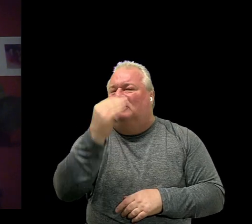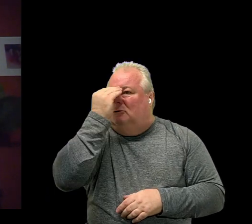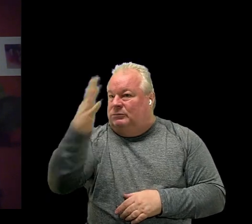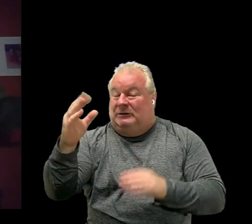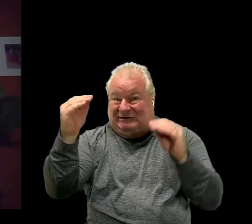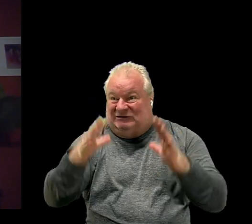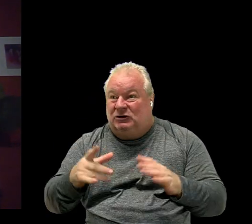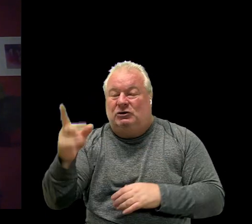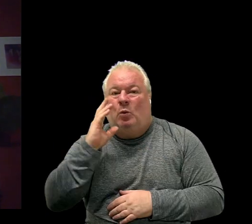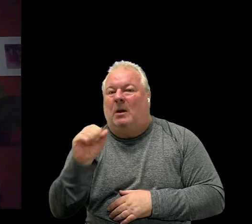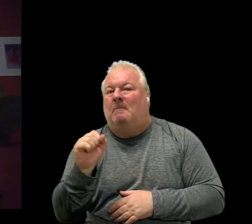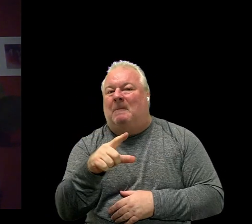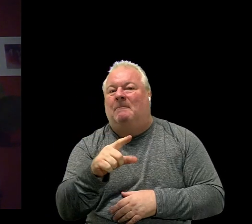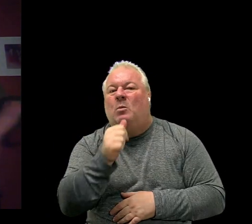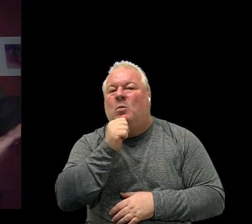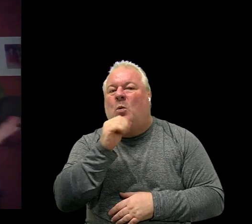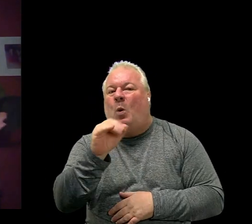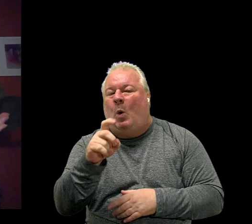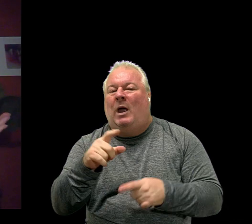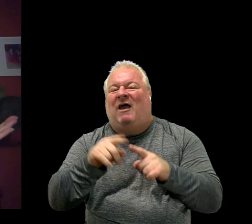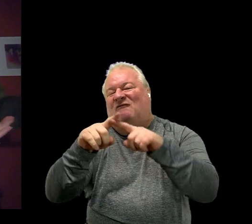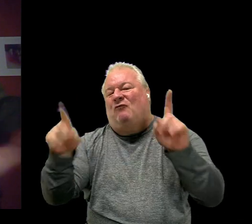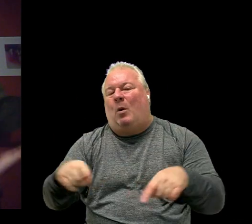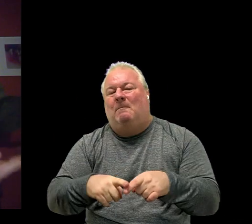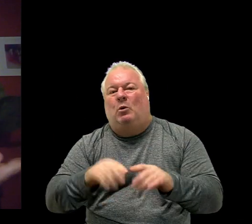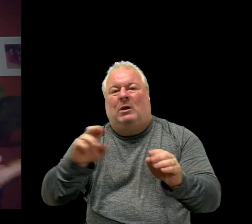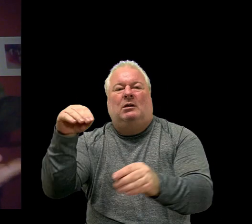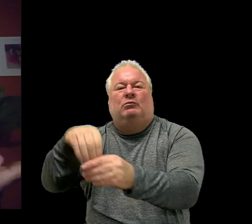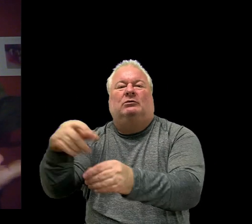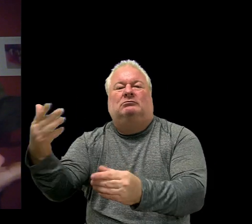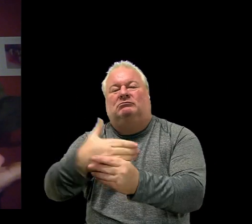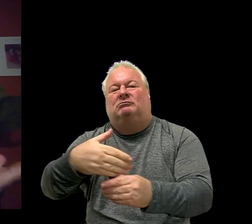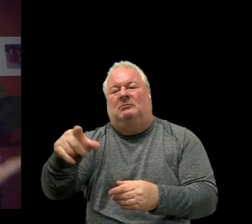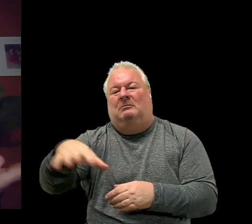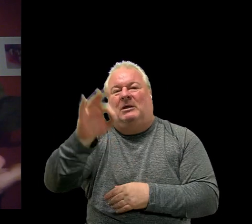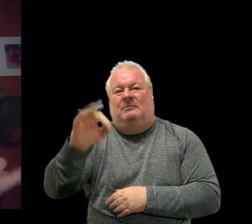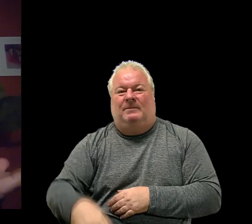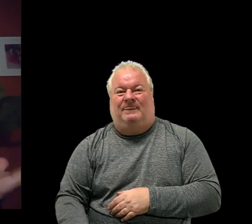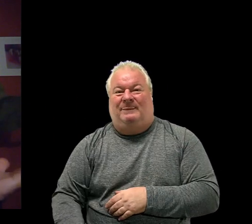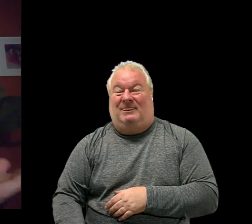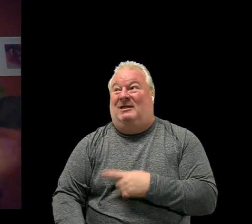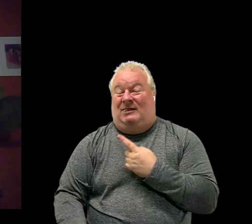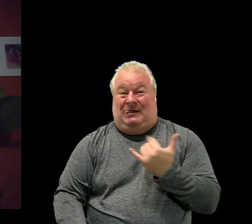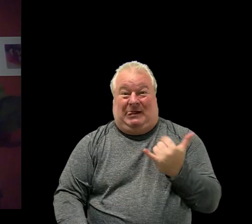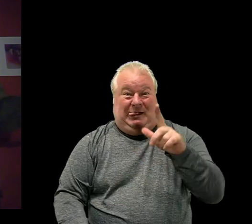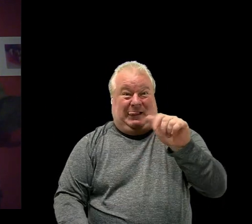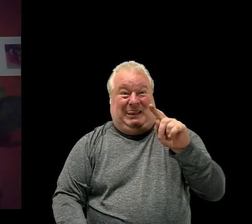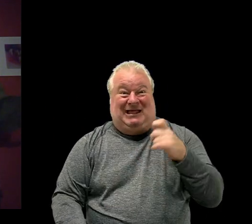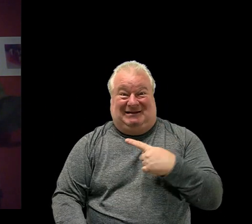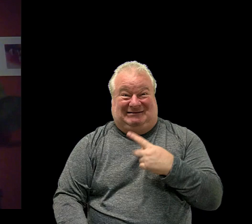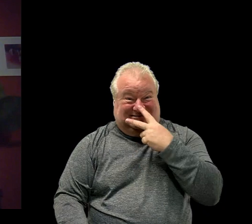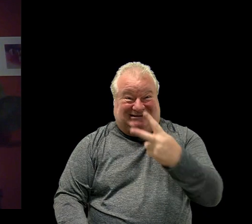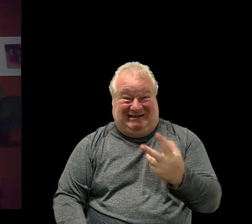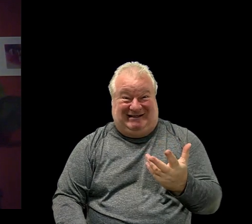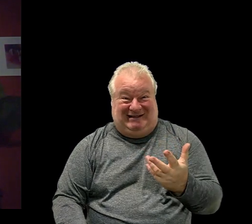she'll share the form. Just wanted to show you I'm telling the truth. It's pretty late right now, but I'm